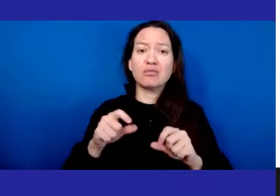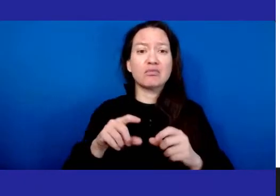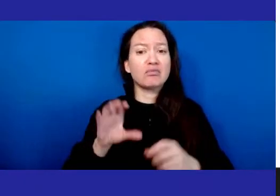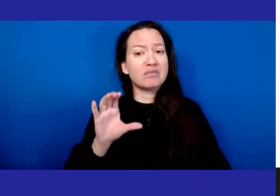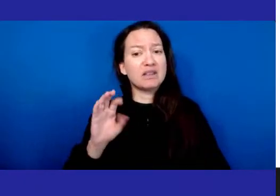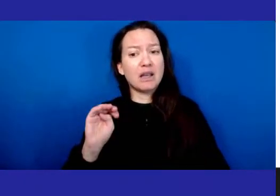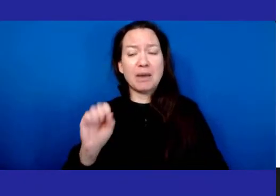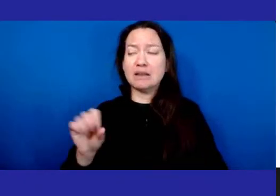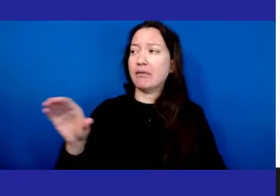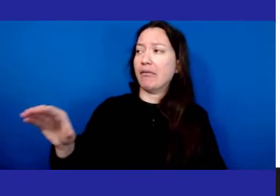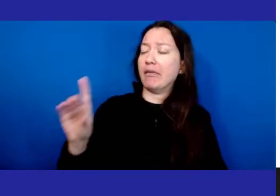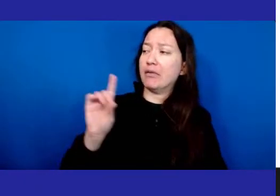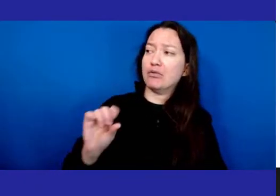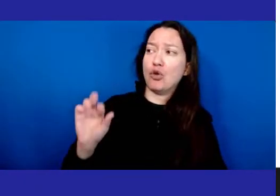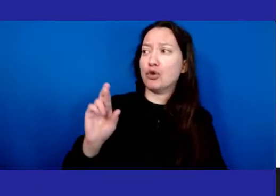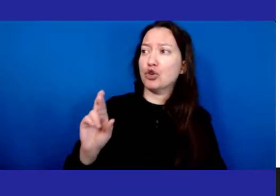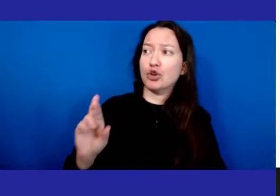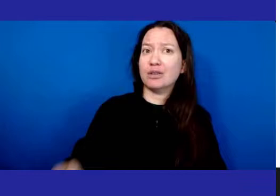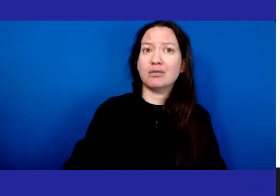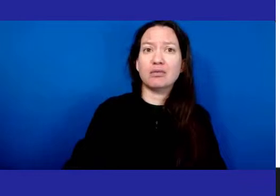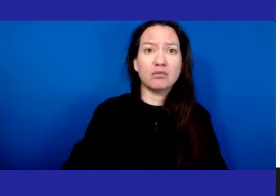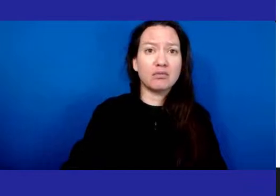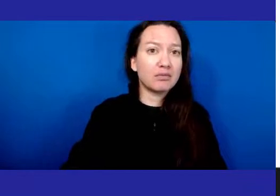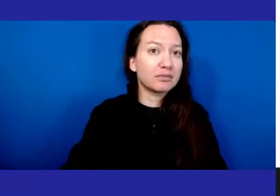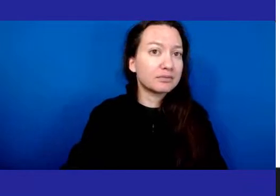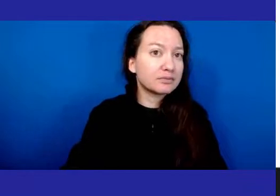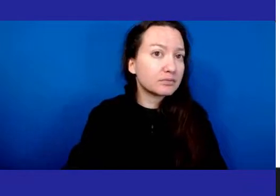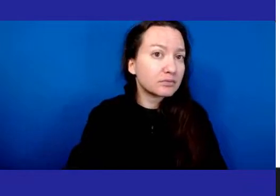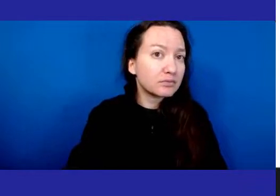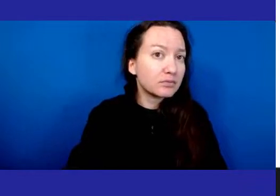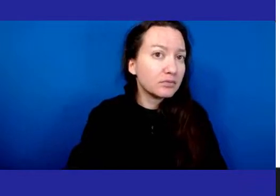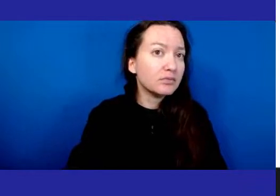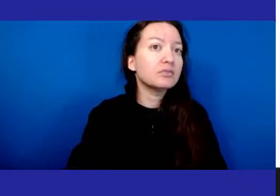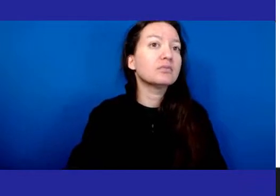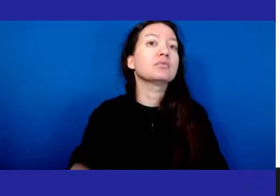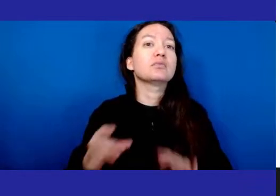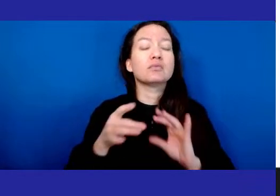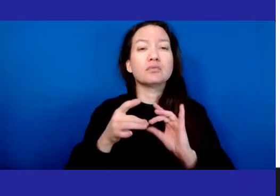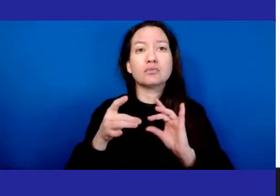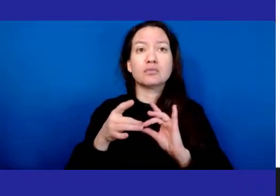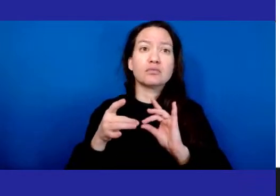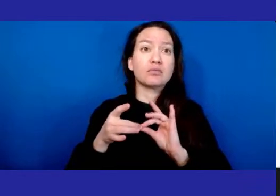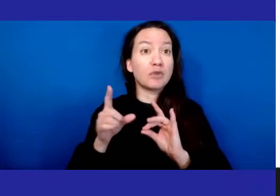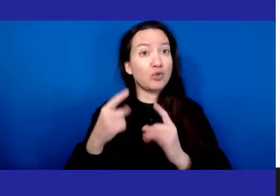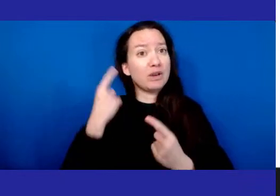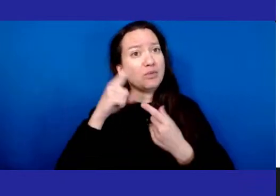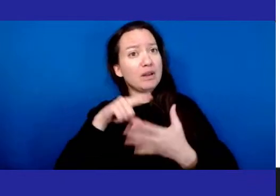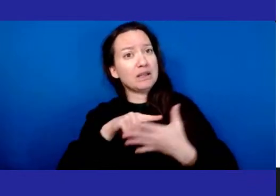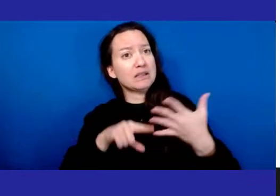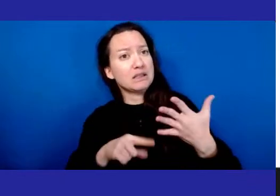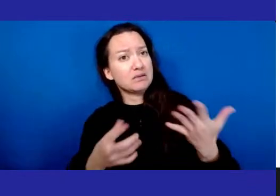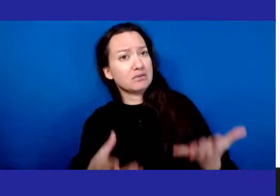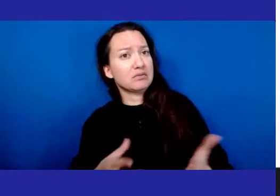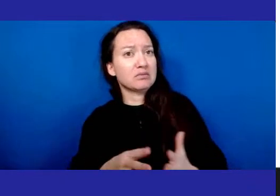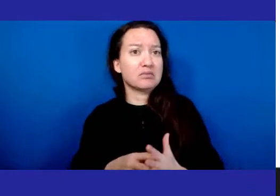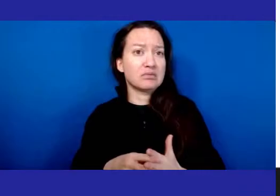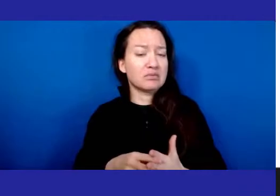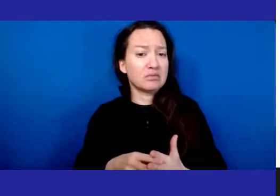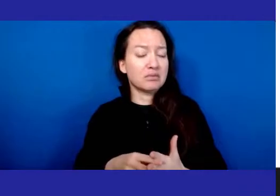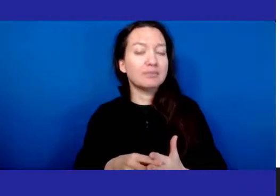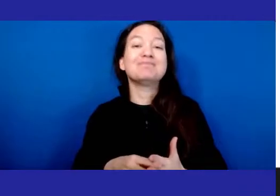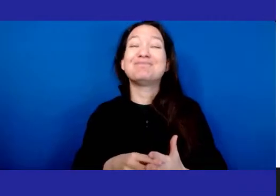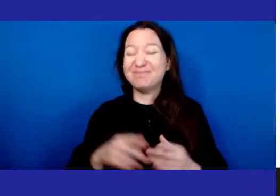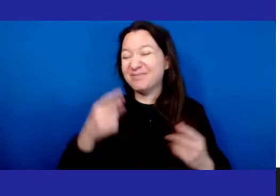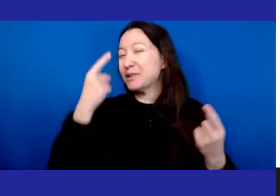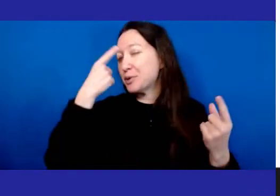Dr. Us. I think this is there and say, hey, have you considered this? I agree. It's